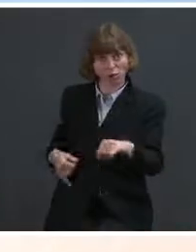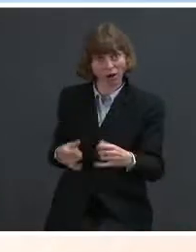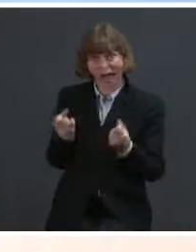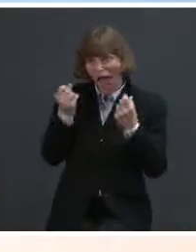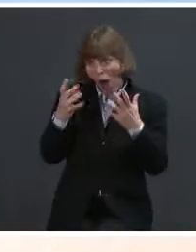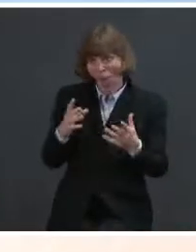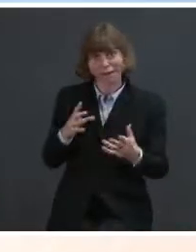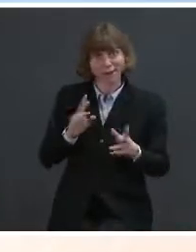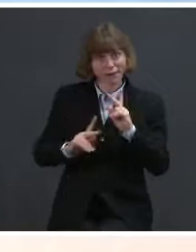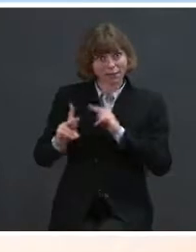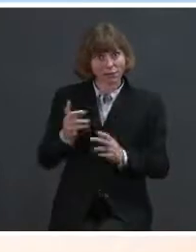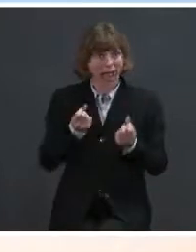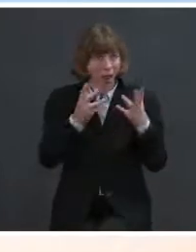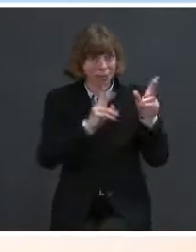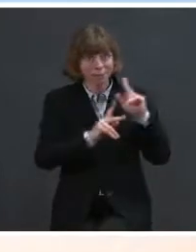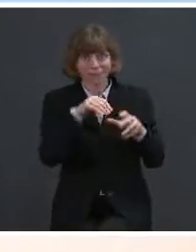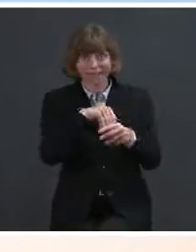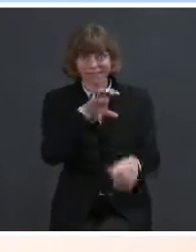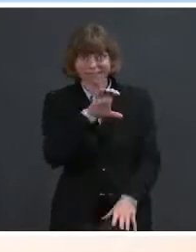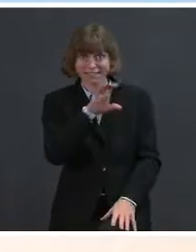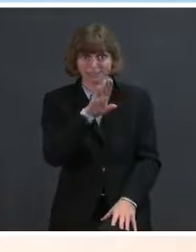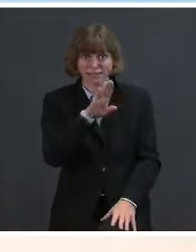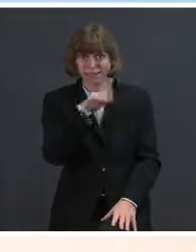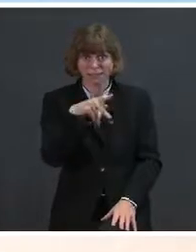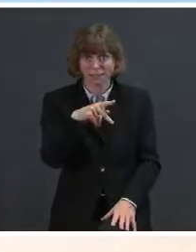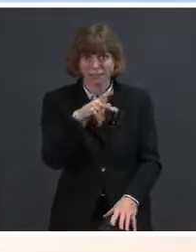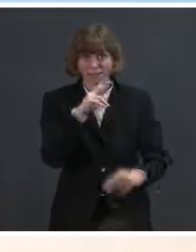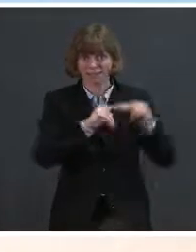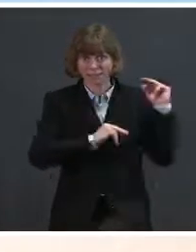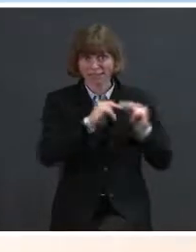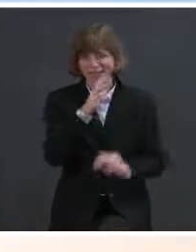are in CBP facilities and in these shelters. We've talked